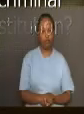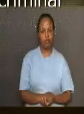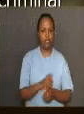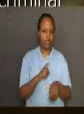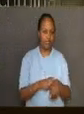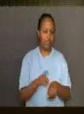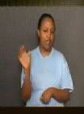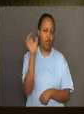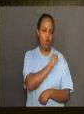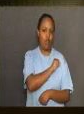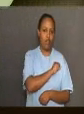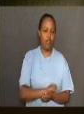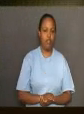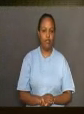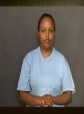Time's up.